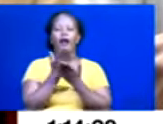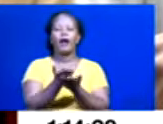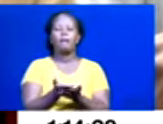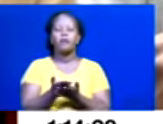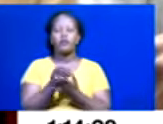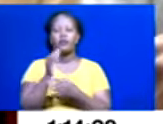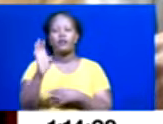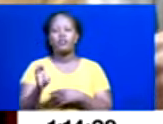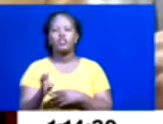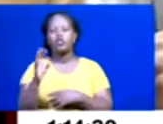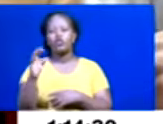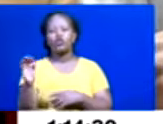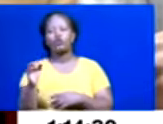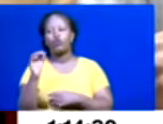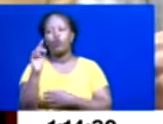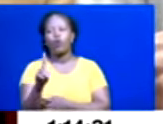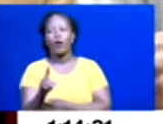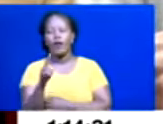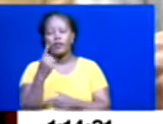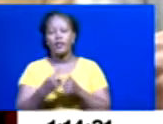E001 of